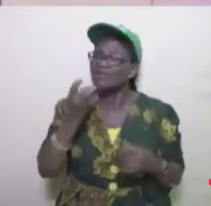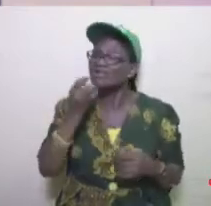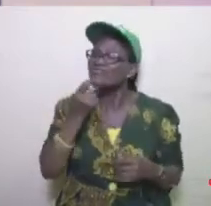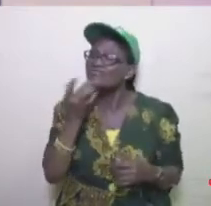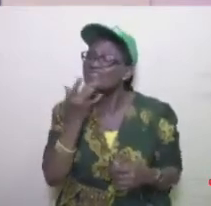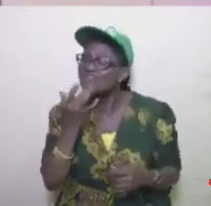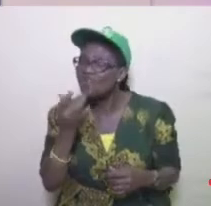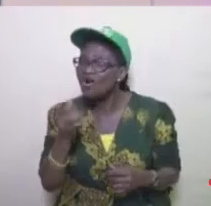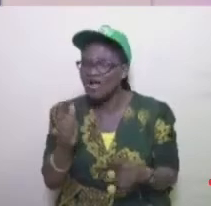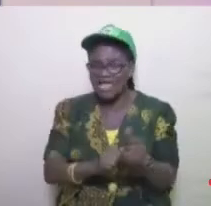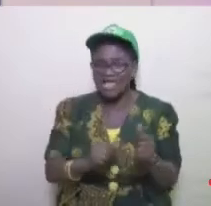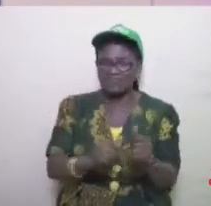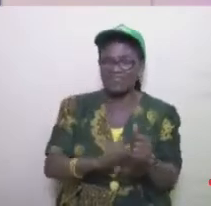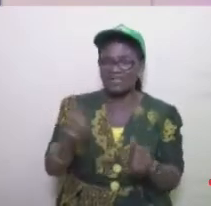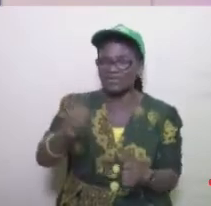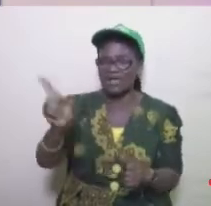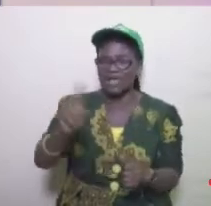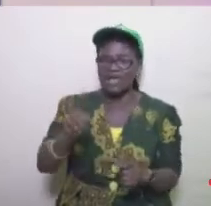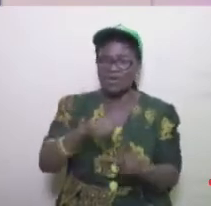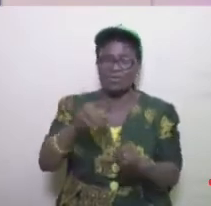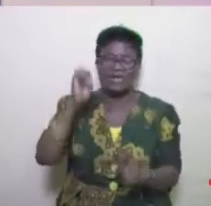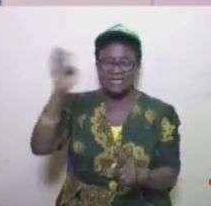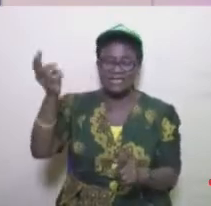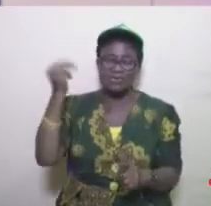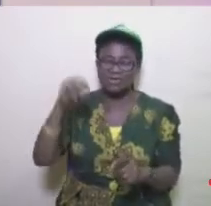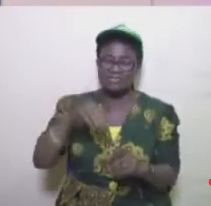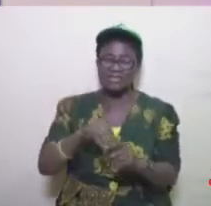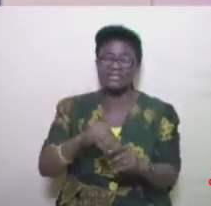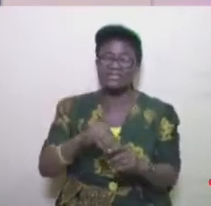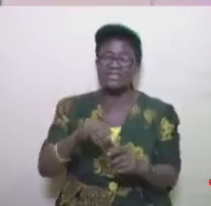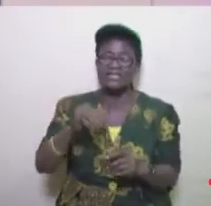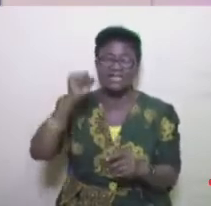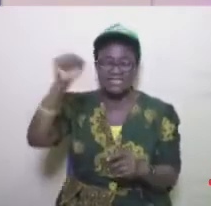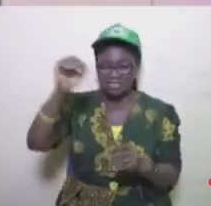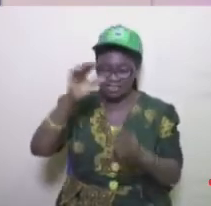Everywhere. When he was in his father's house, he had favor.